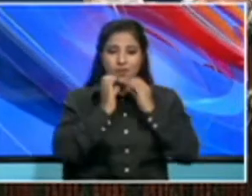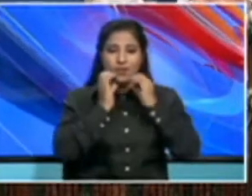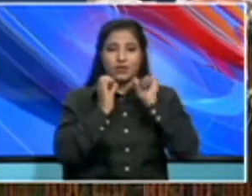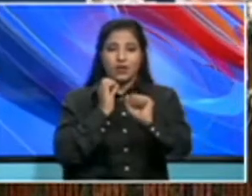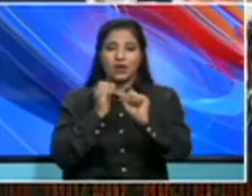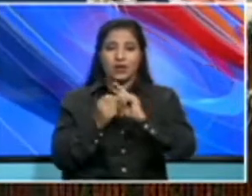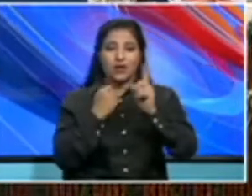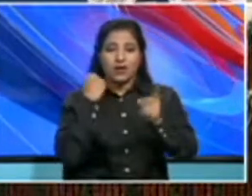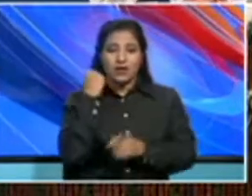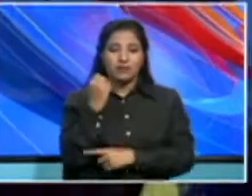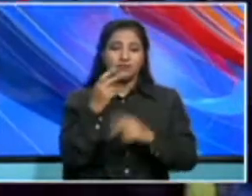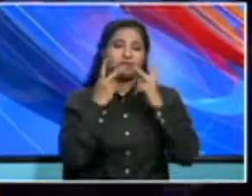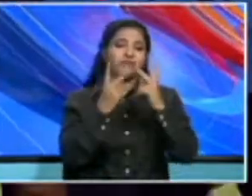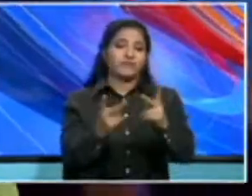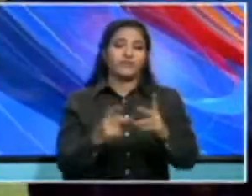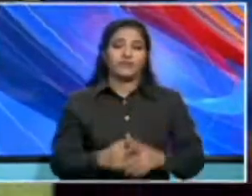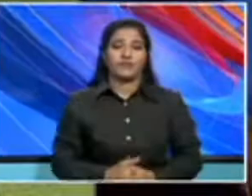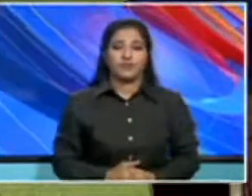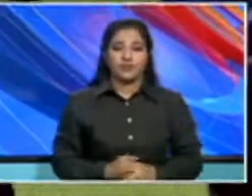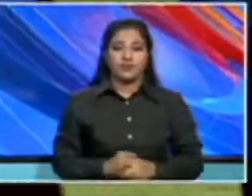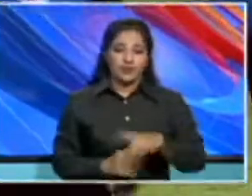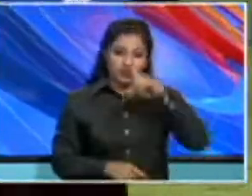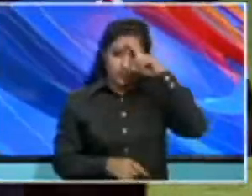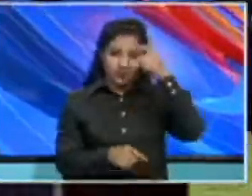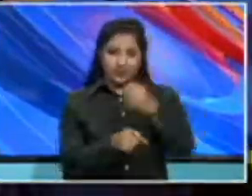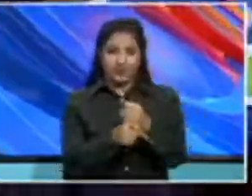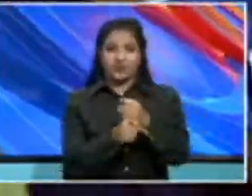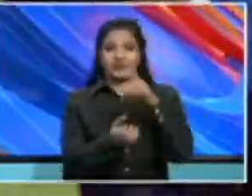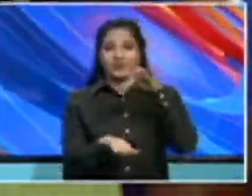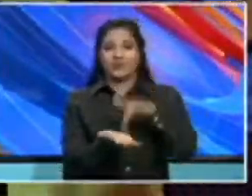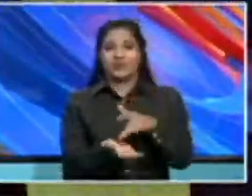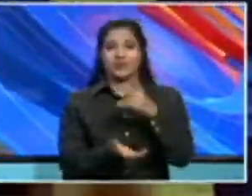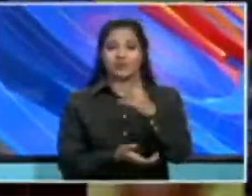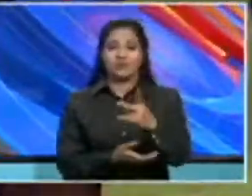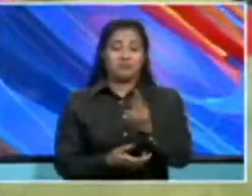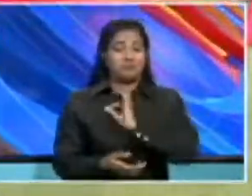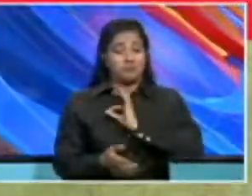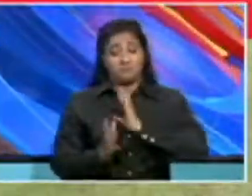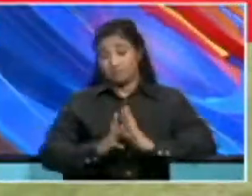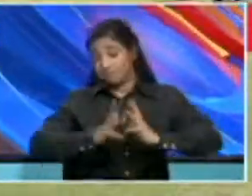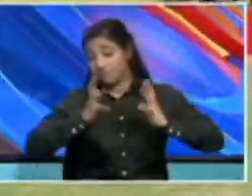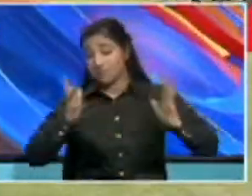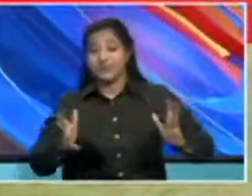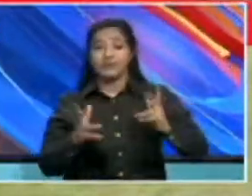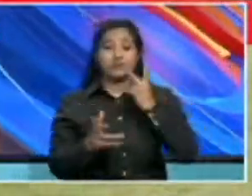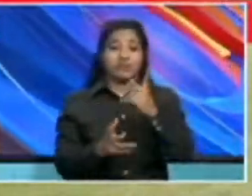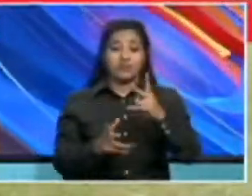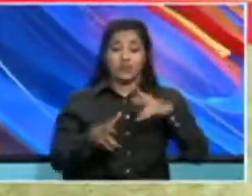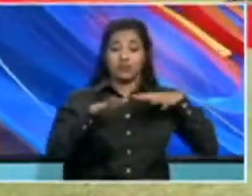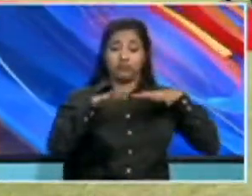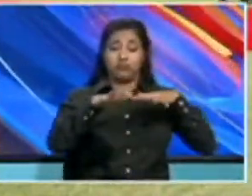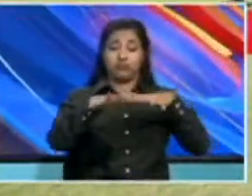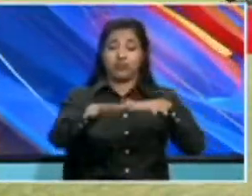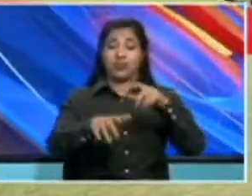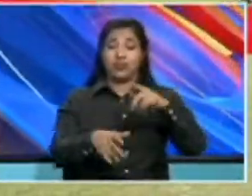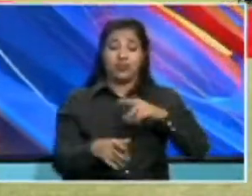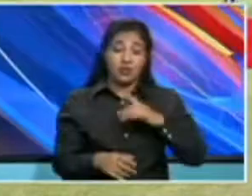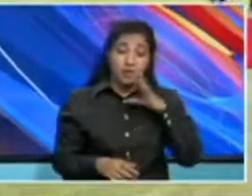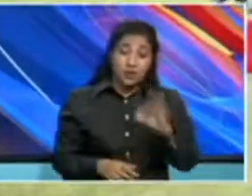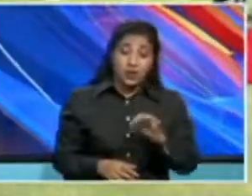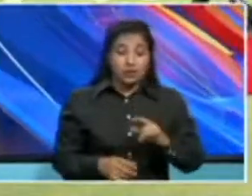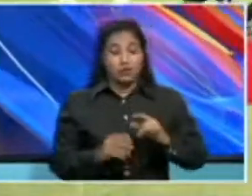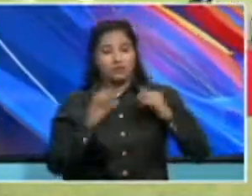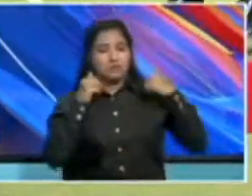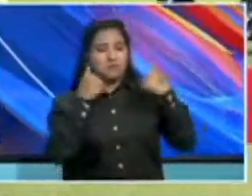the largest contingent there. Gujarat, right hand side of the stadium, the host state, they're expected to do very, very